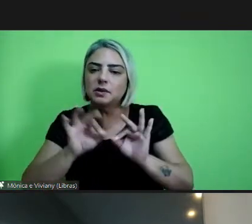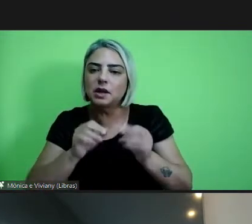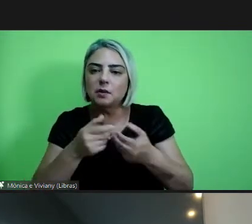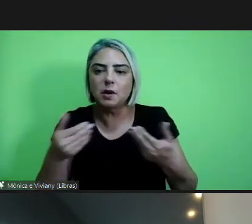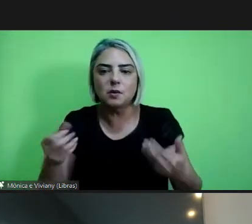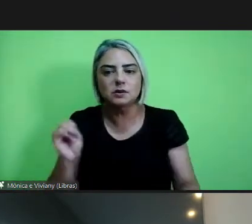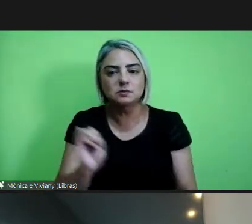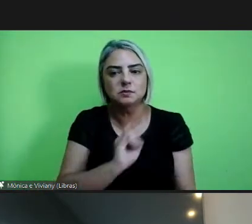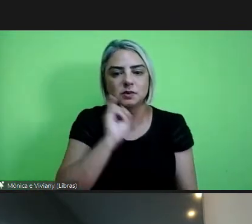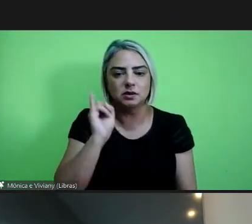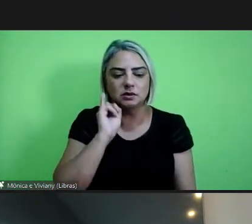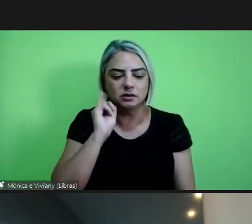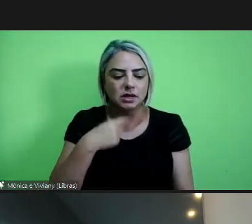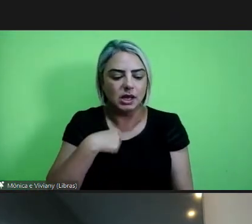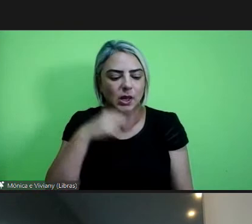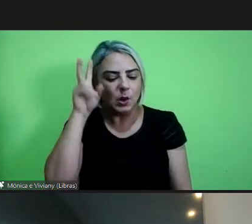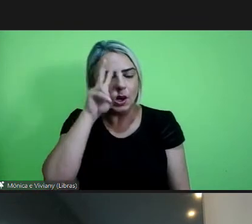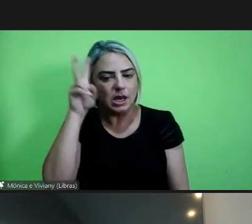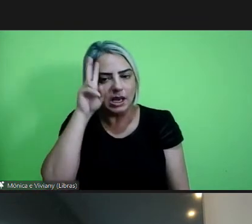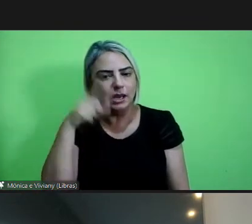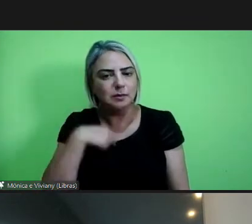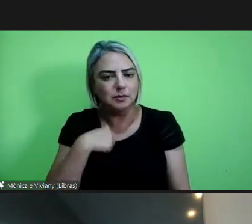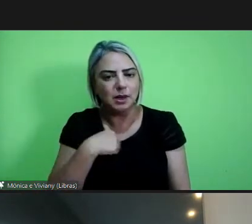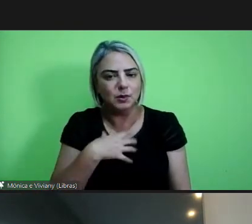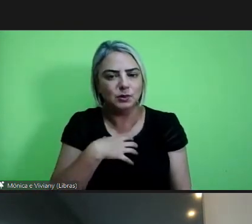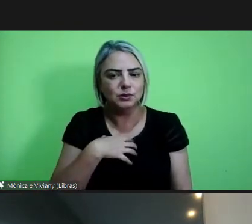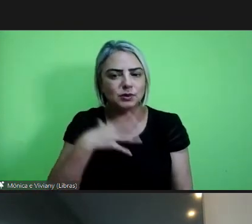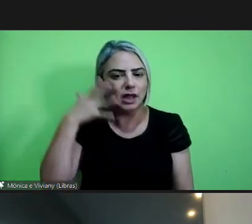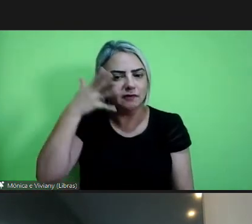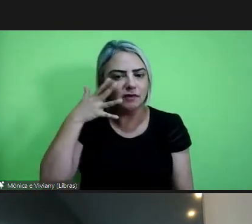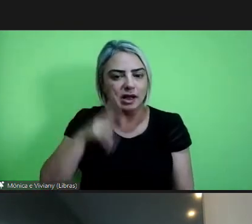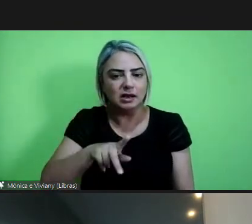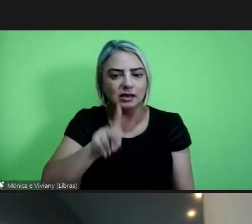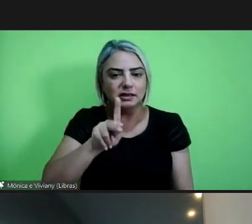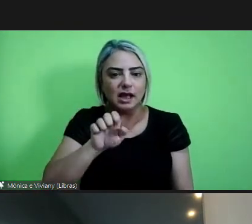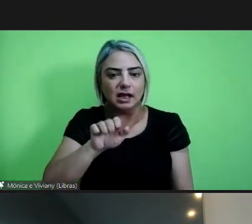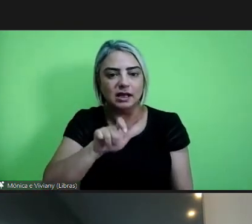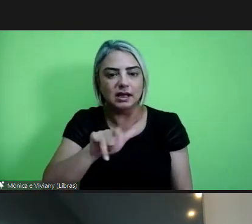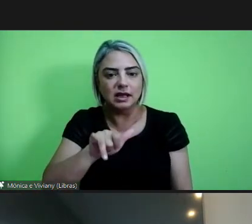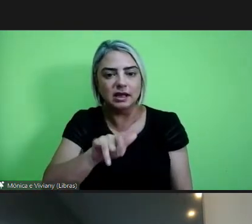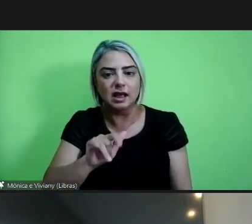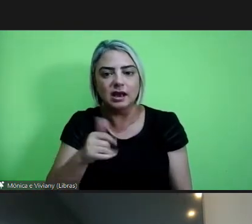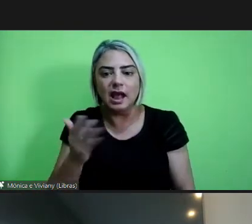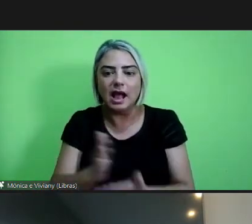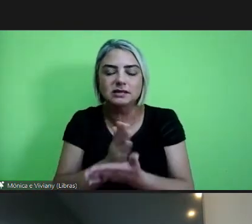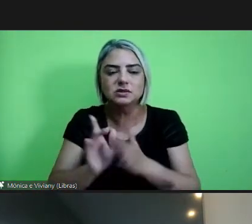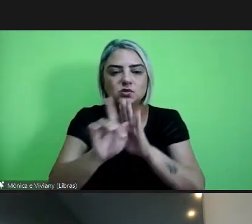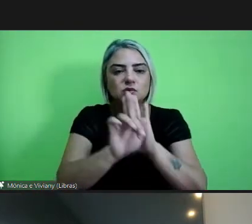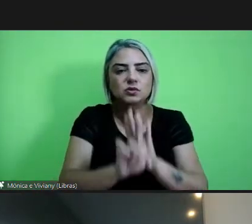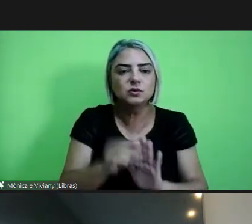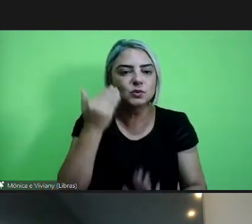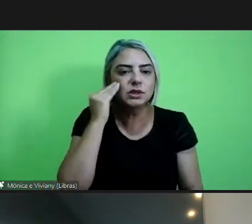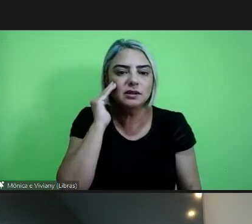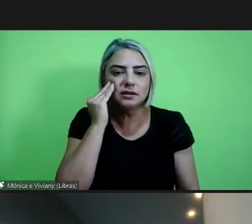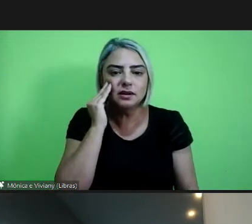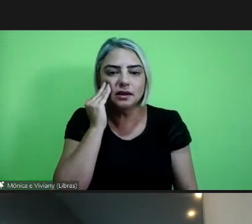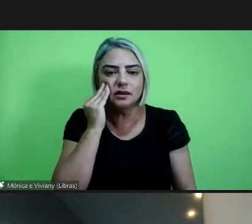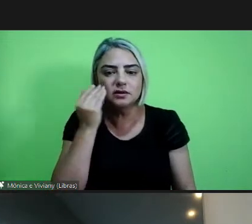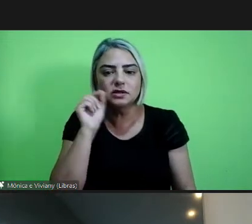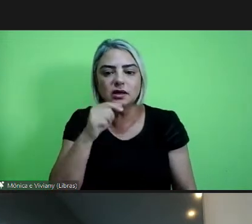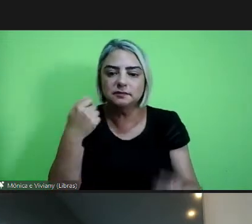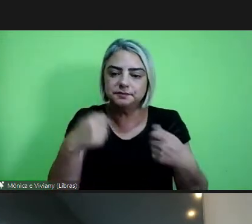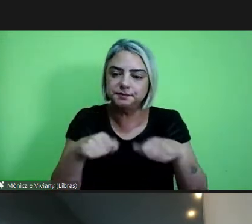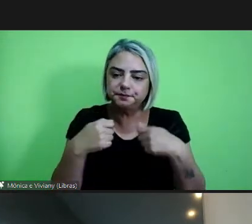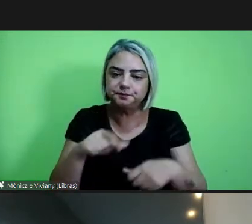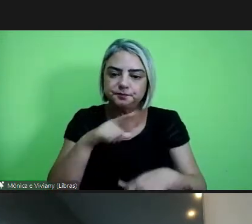issue about planning is very fundamental. I remember that this was very spoke to me very well, in which she suggested